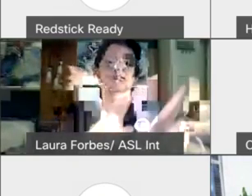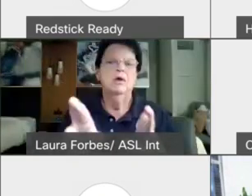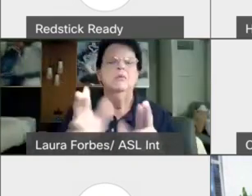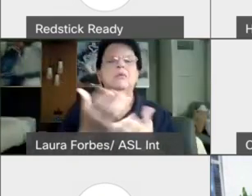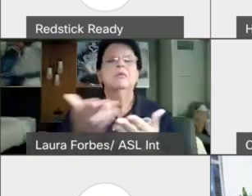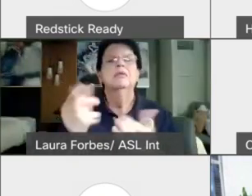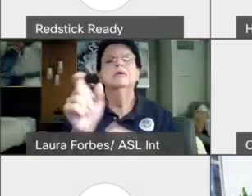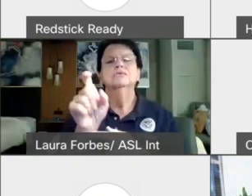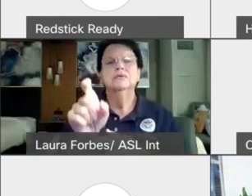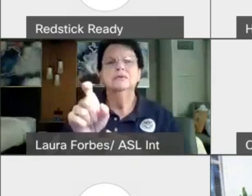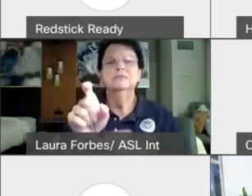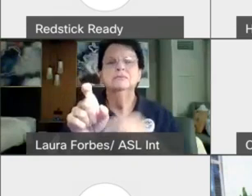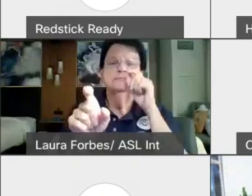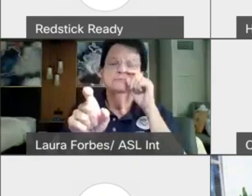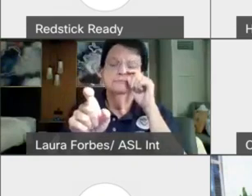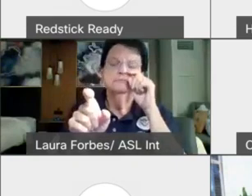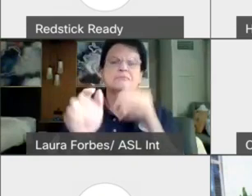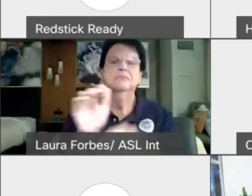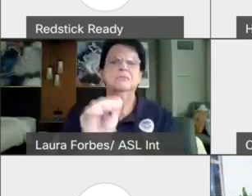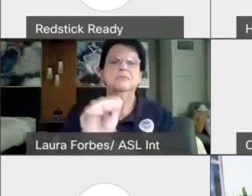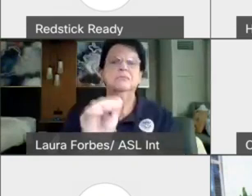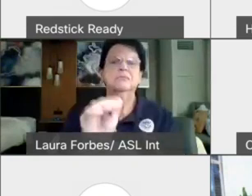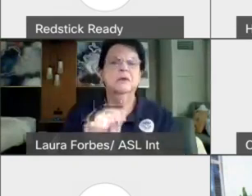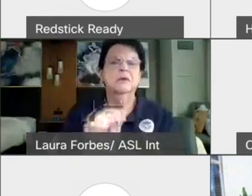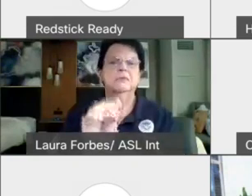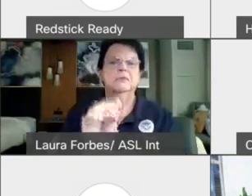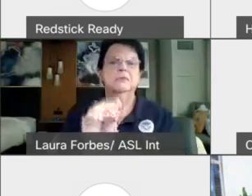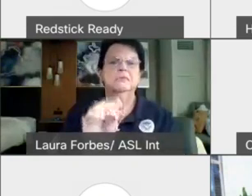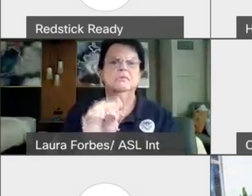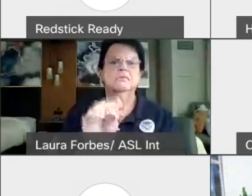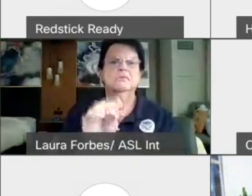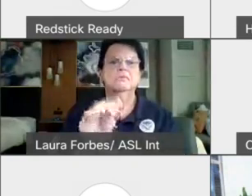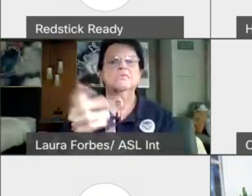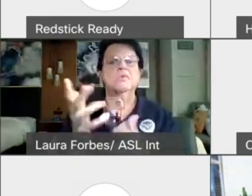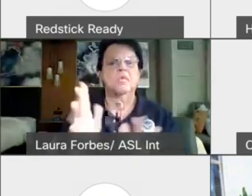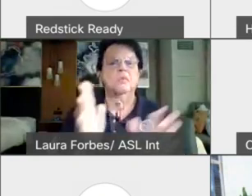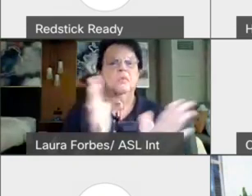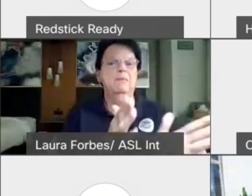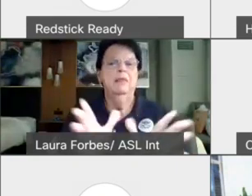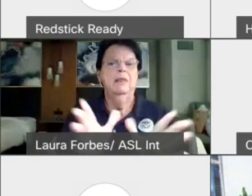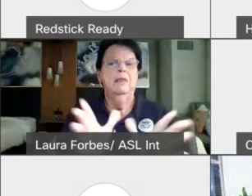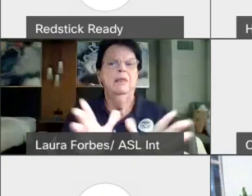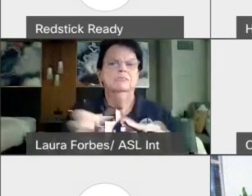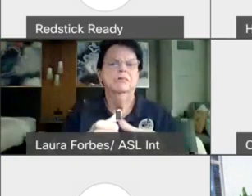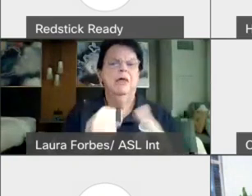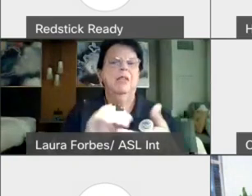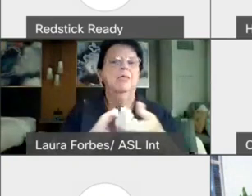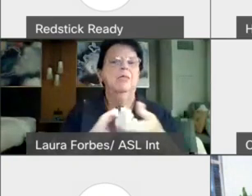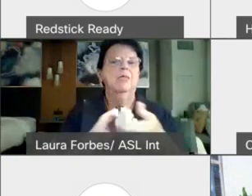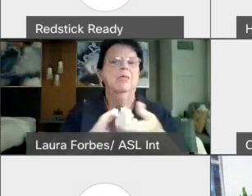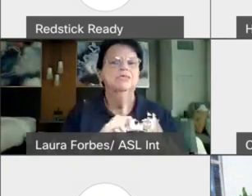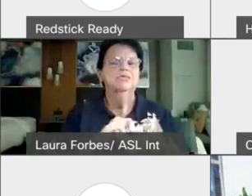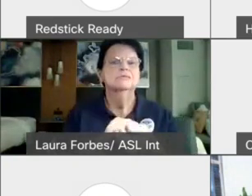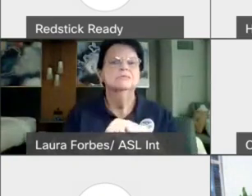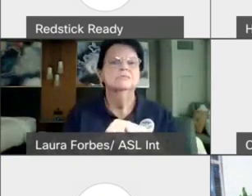you need. And so tonight, we had already planned to gather our partners